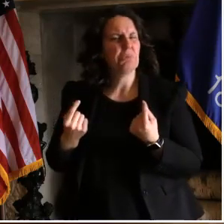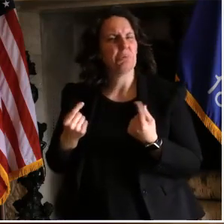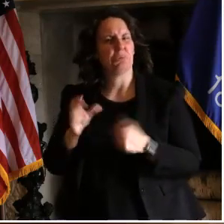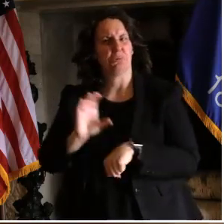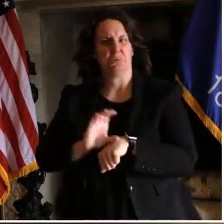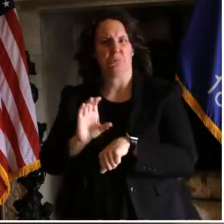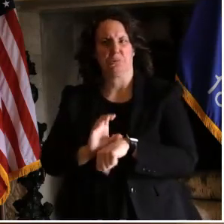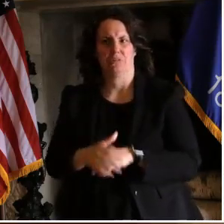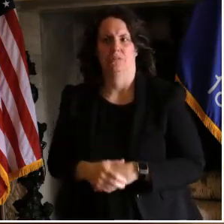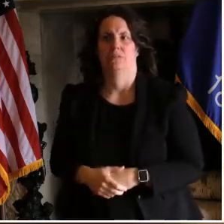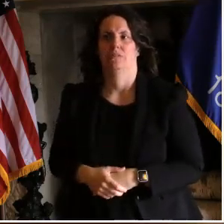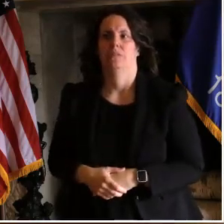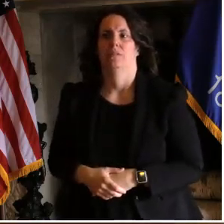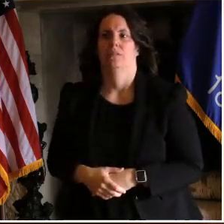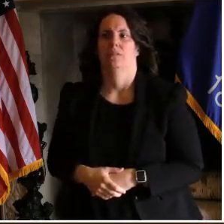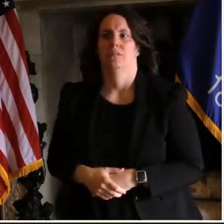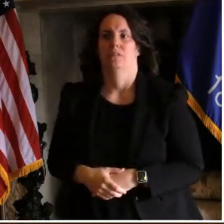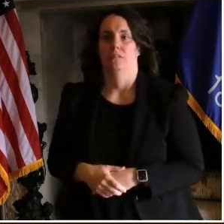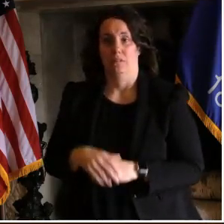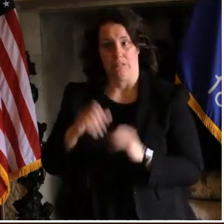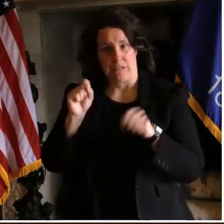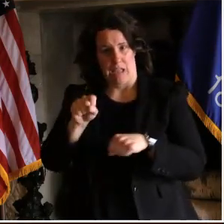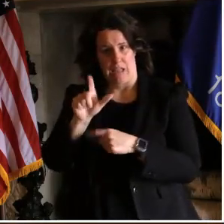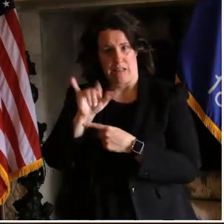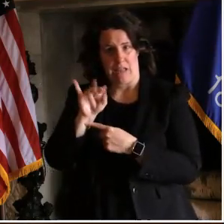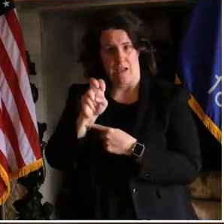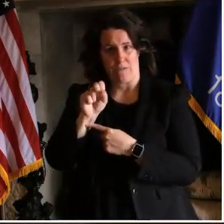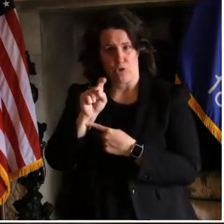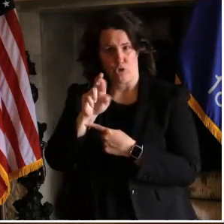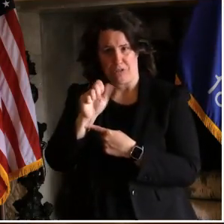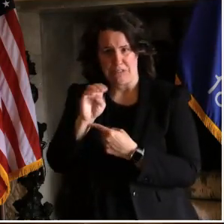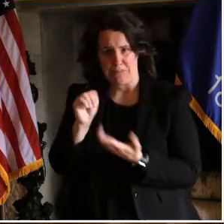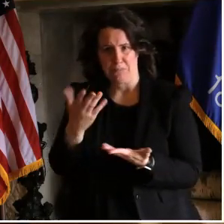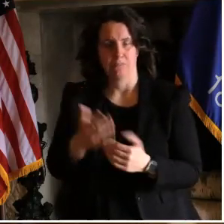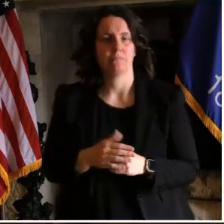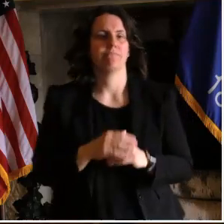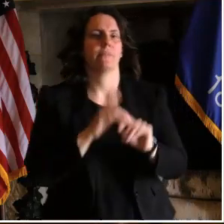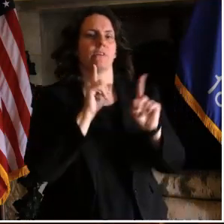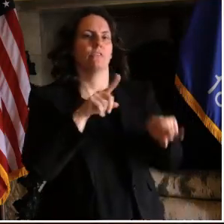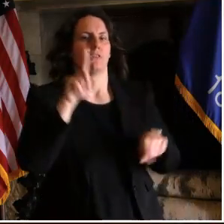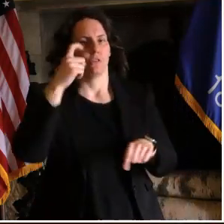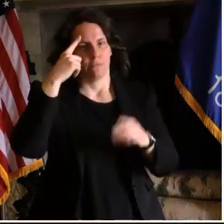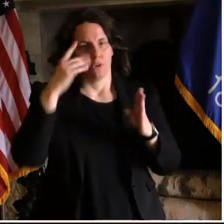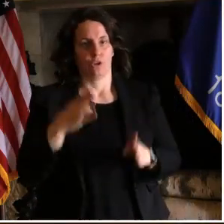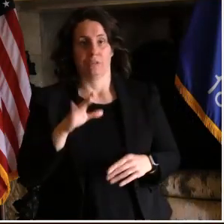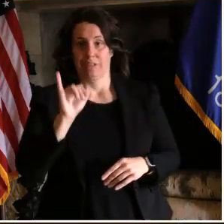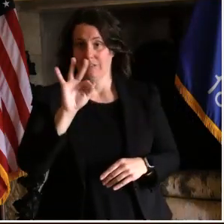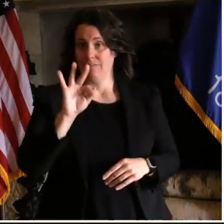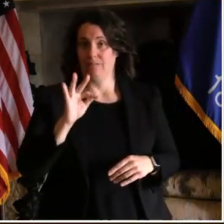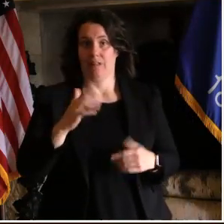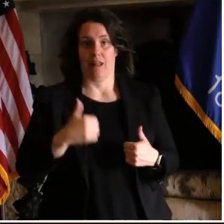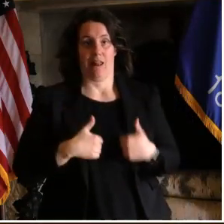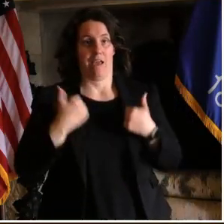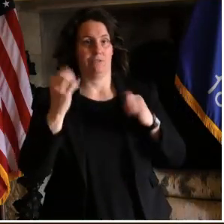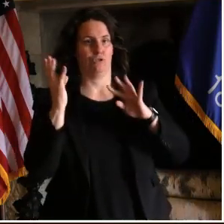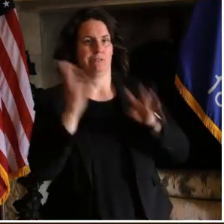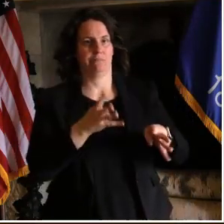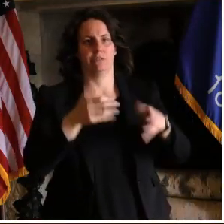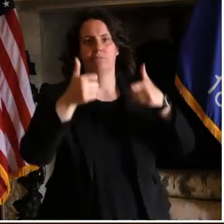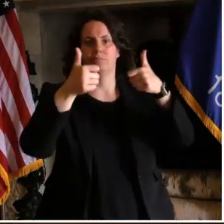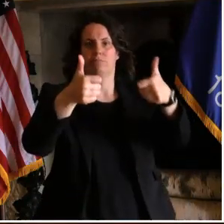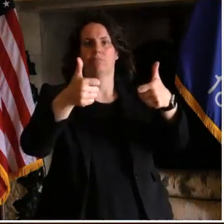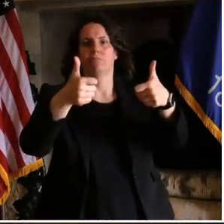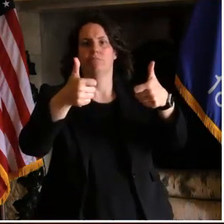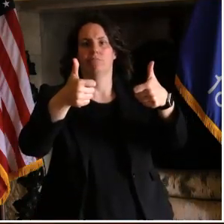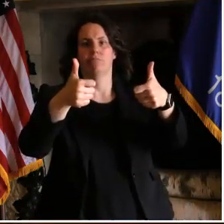streaming, that'd be fine. I mean, it's an issue of the number of people in a facility.